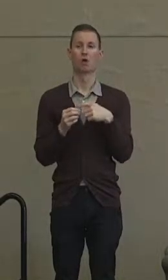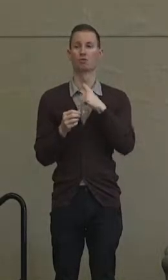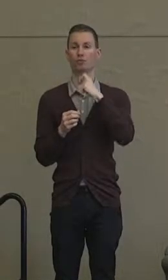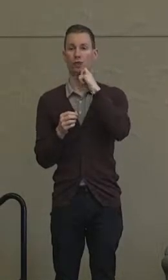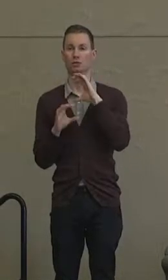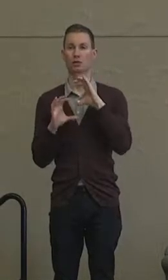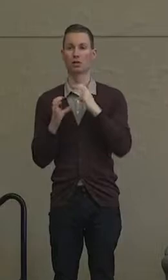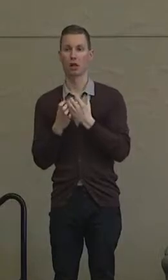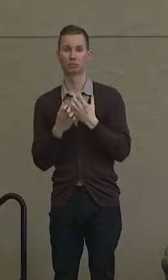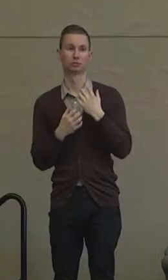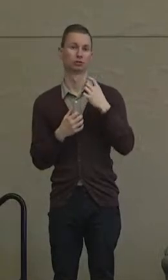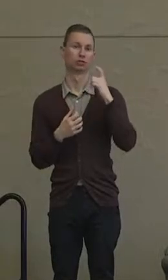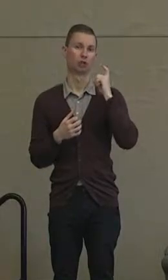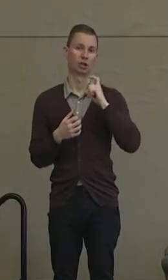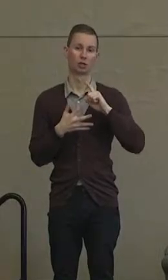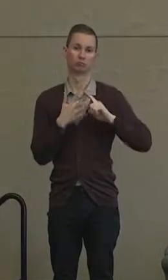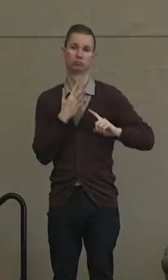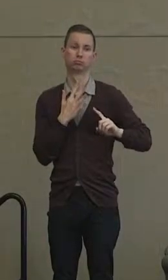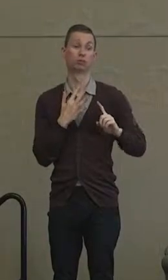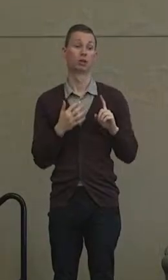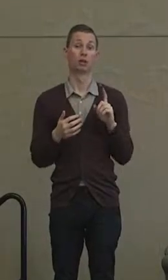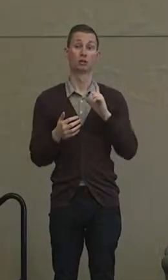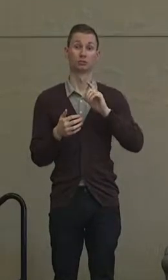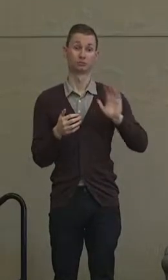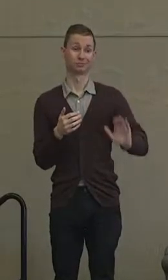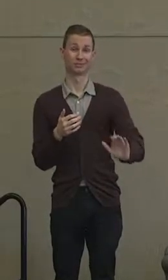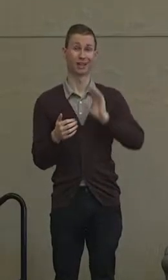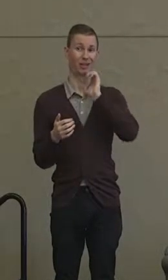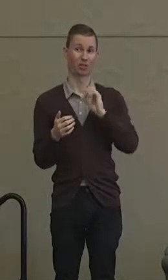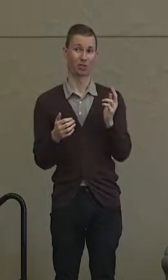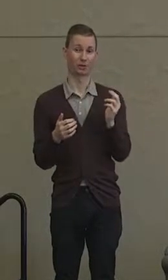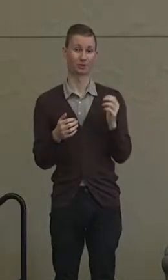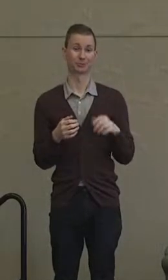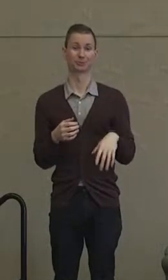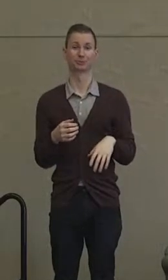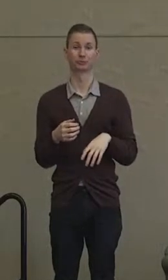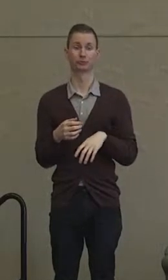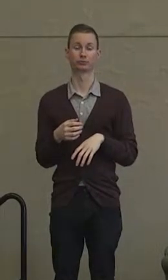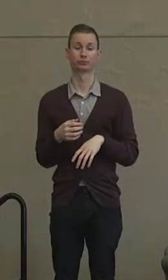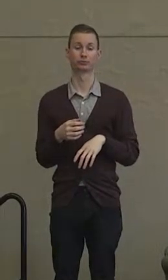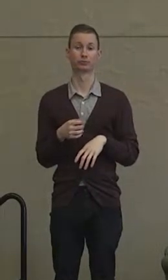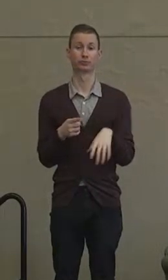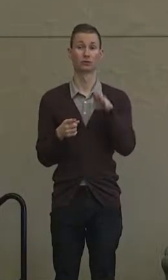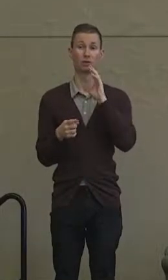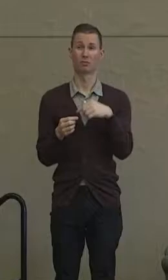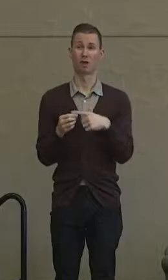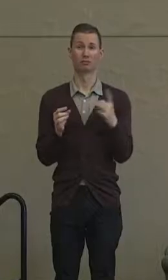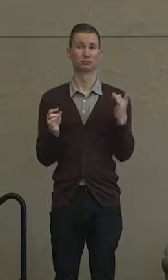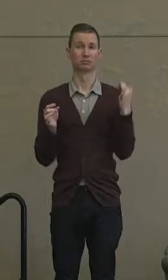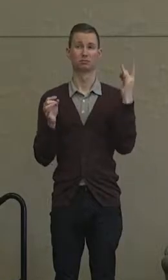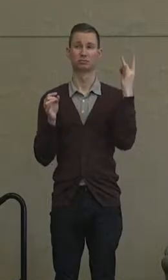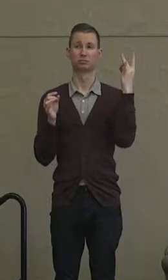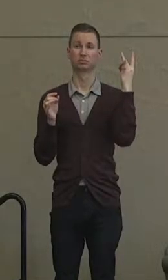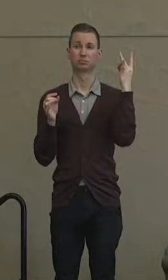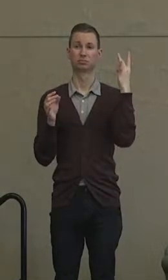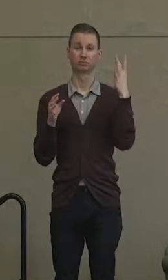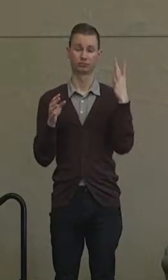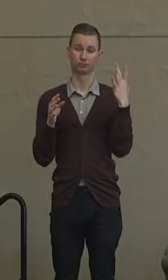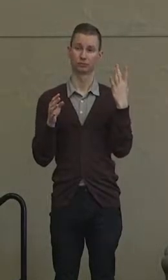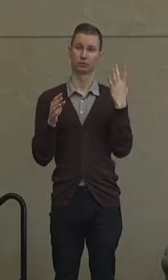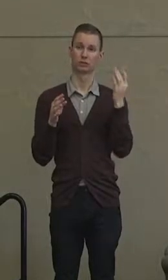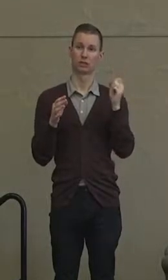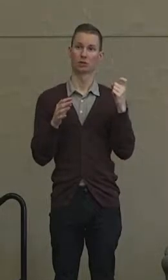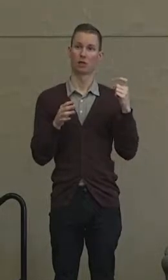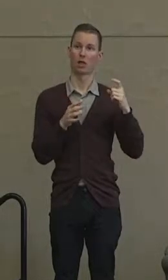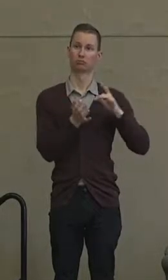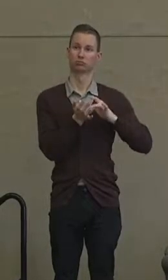here. 13-year-old black child who was telling her about the horrific sexual abuse and exploitation that she was